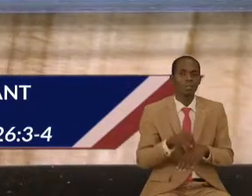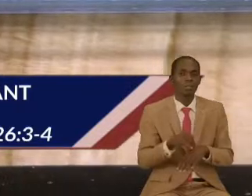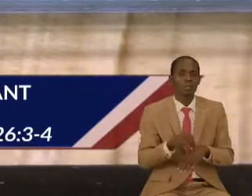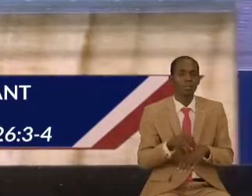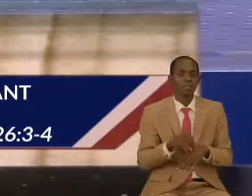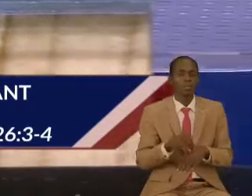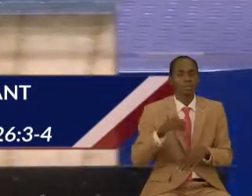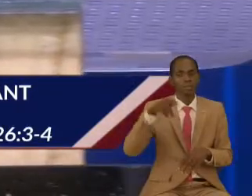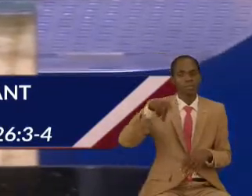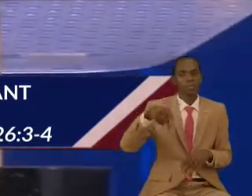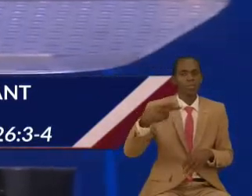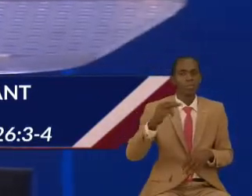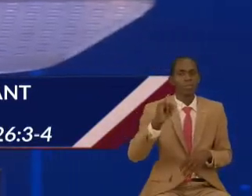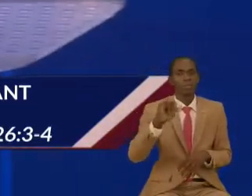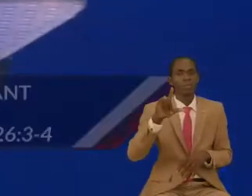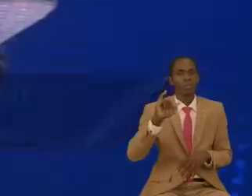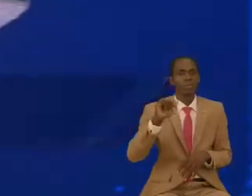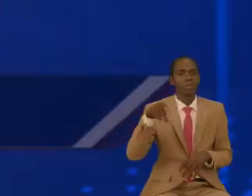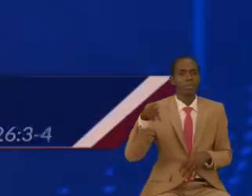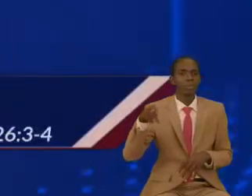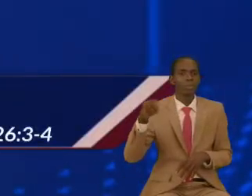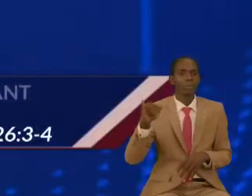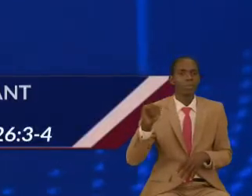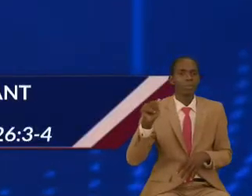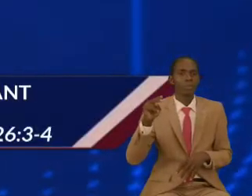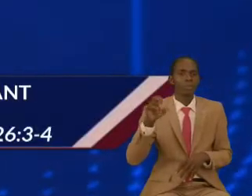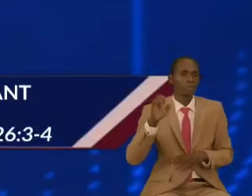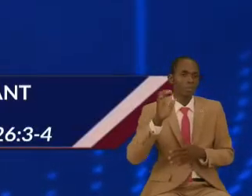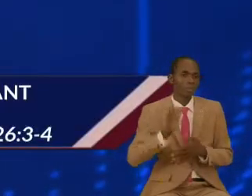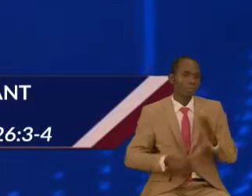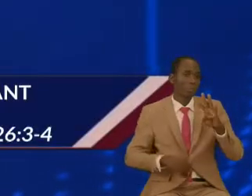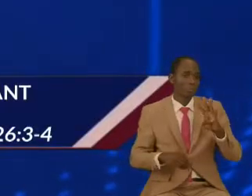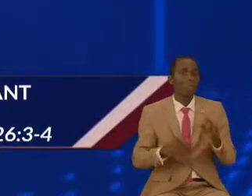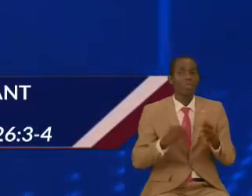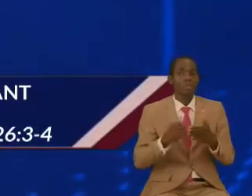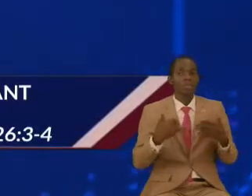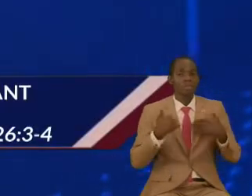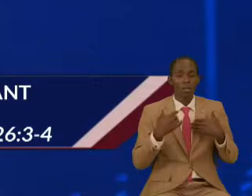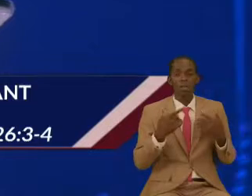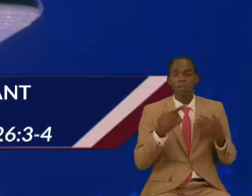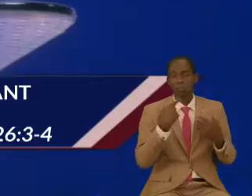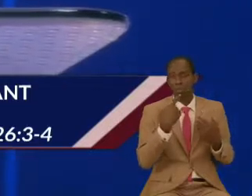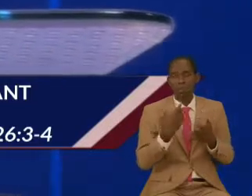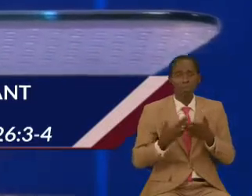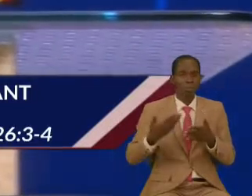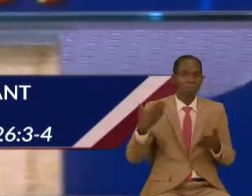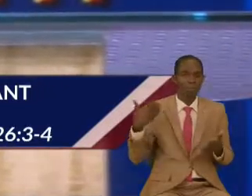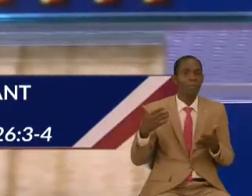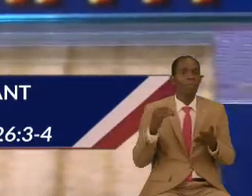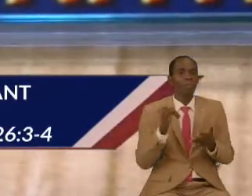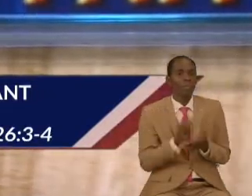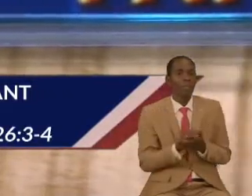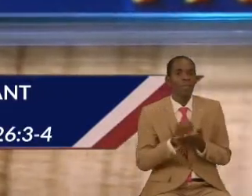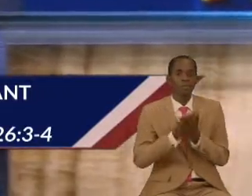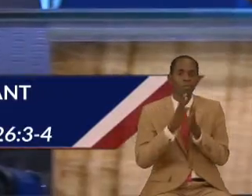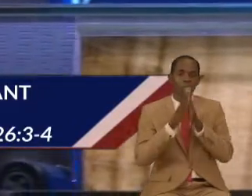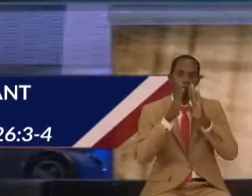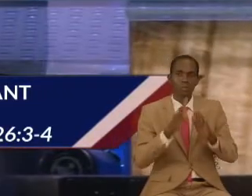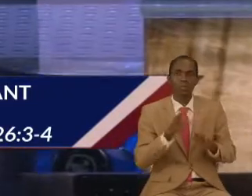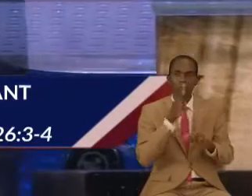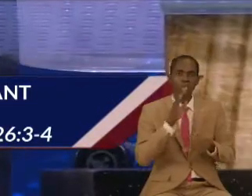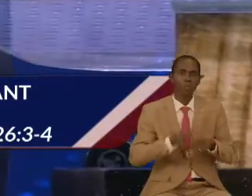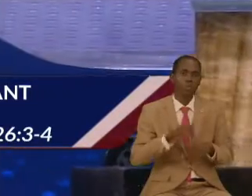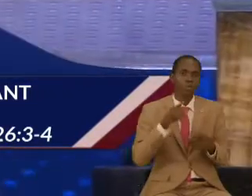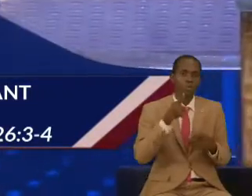We're looking at Philippians chapter 4. As I said, already as many as walk by this road, peace be unto you